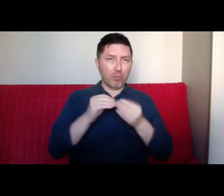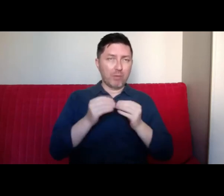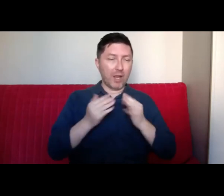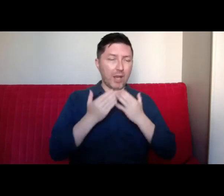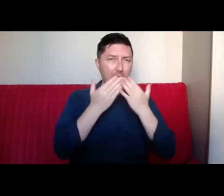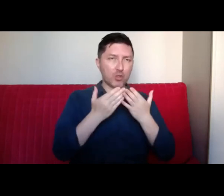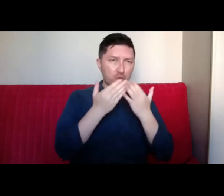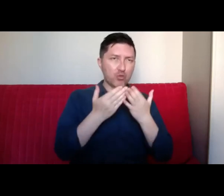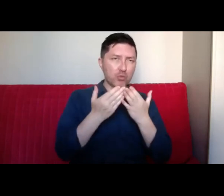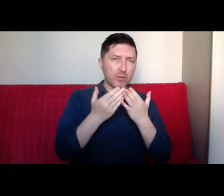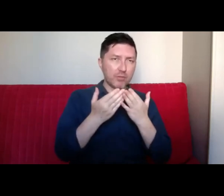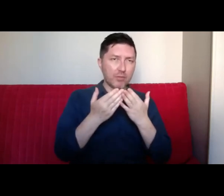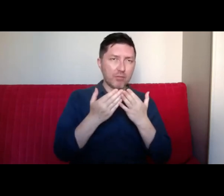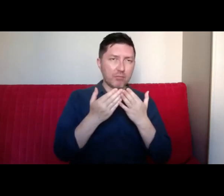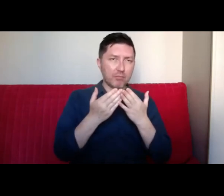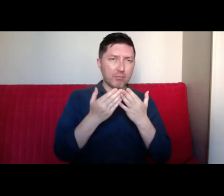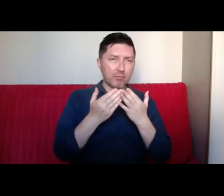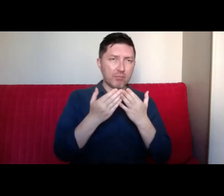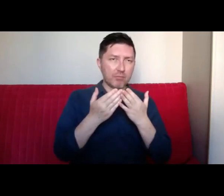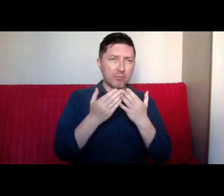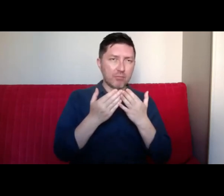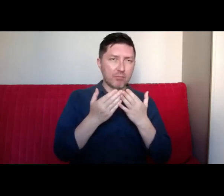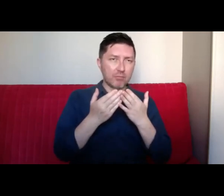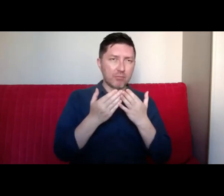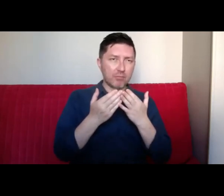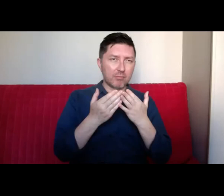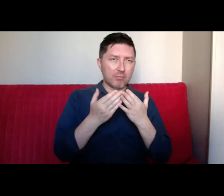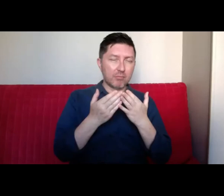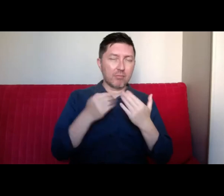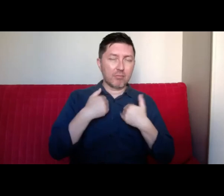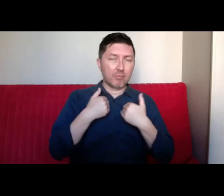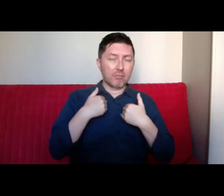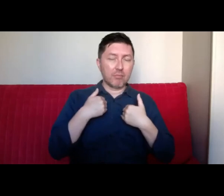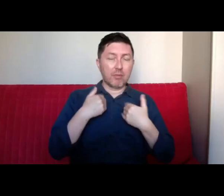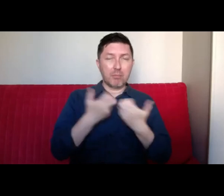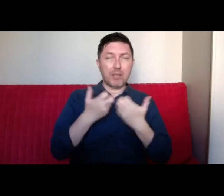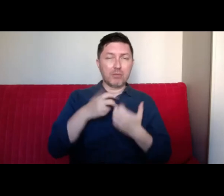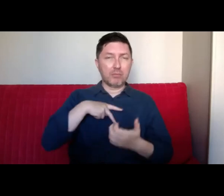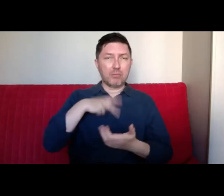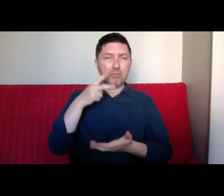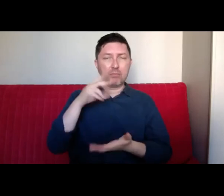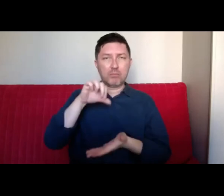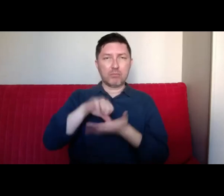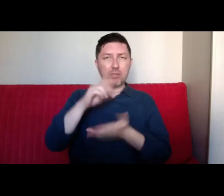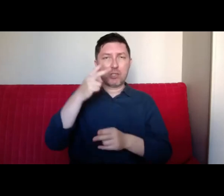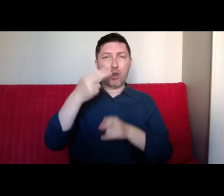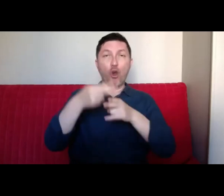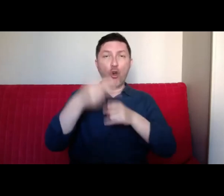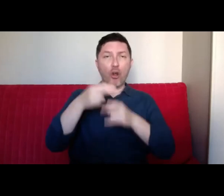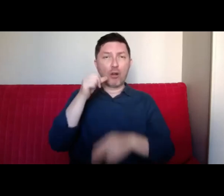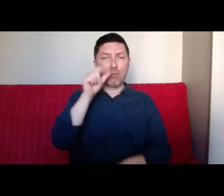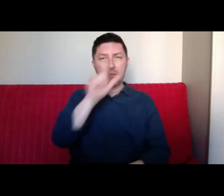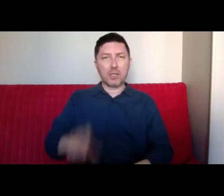Rome, we used smart working a lot, and it really worked very well. The possibility to